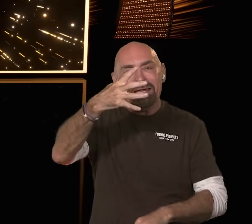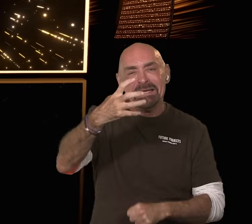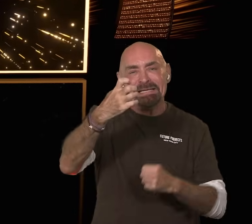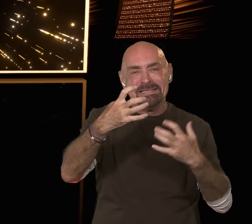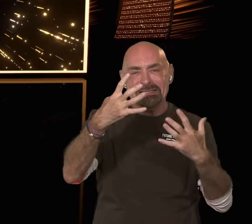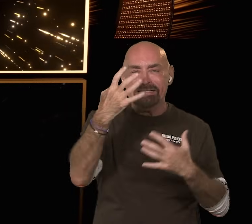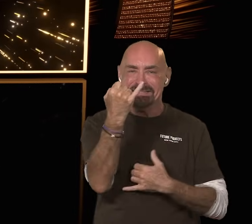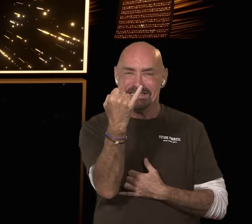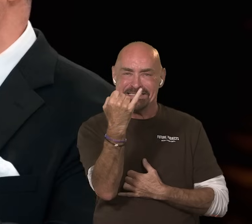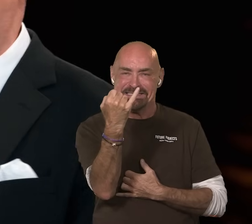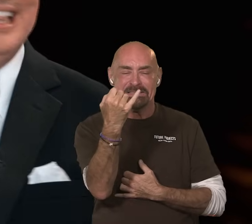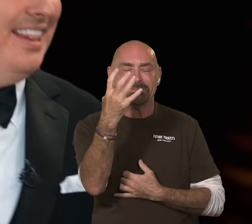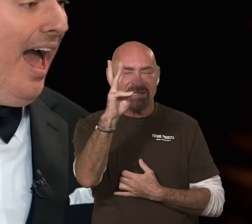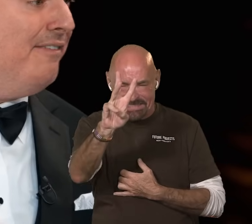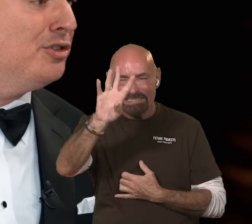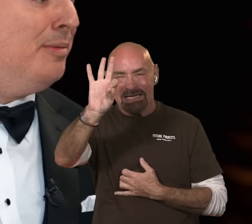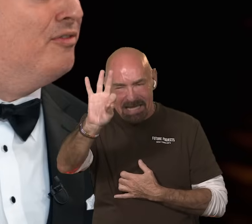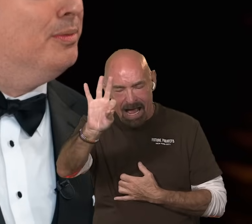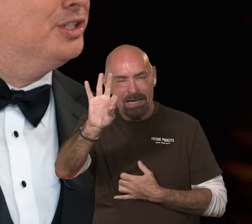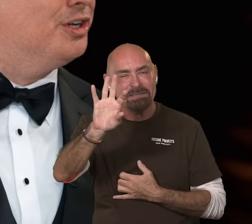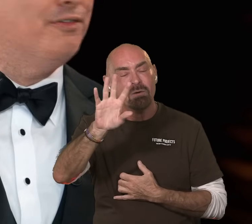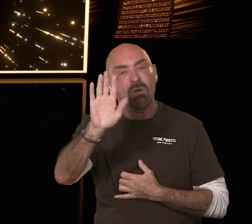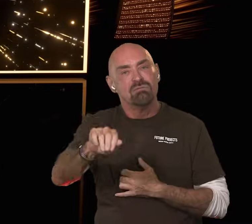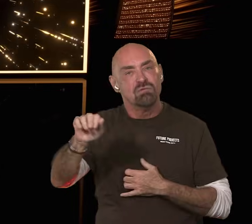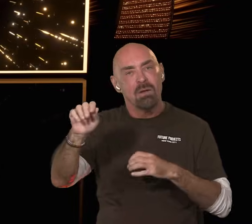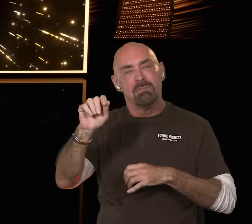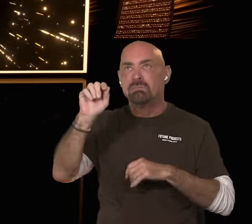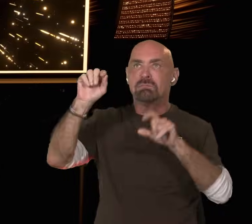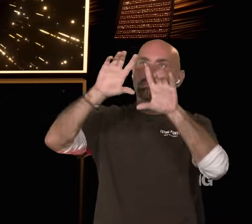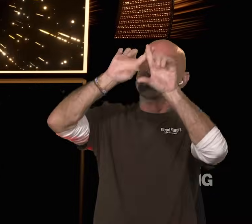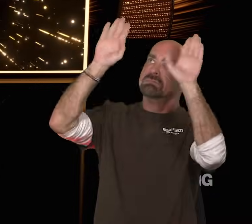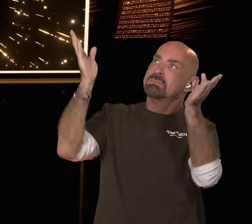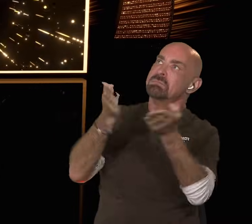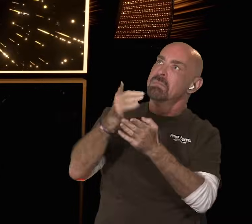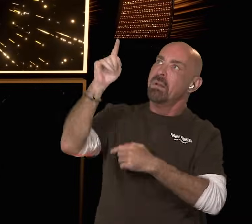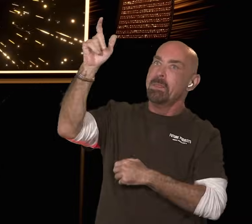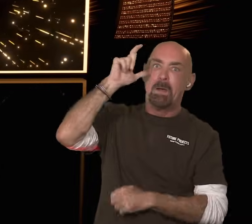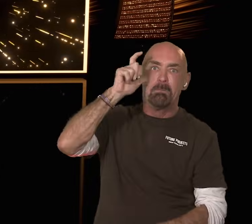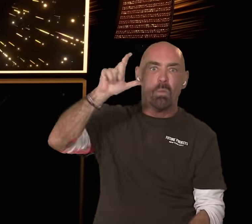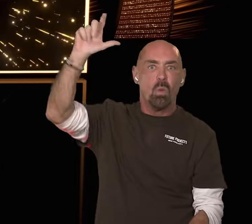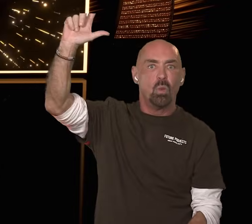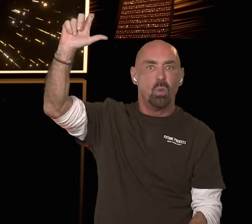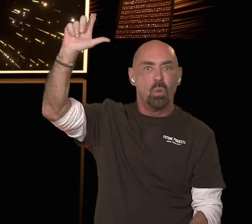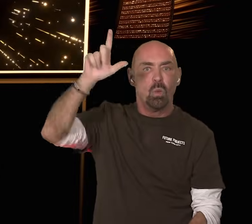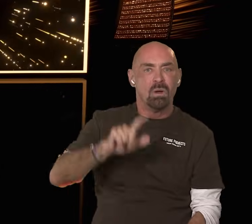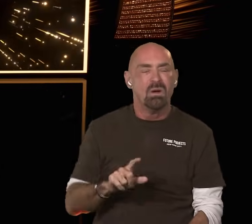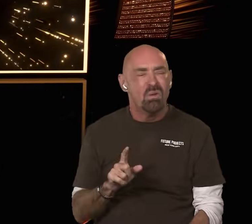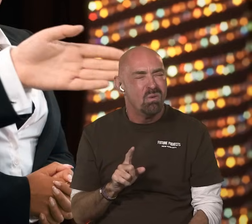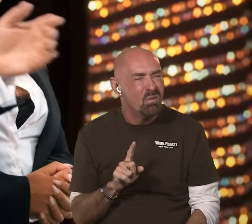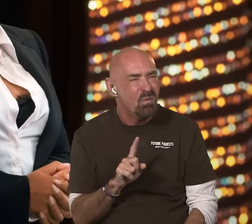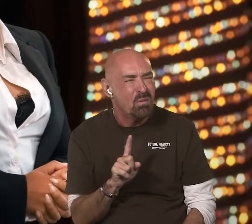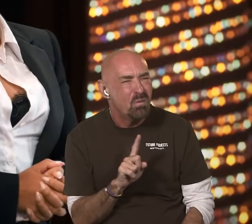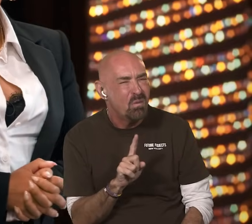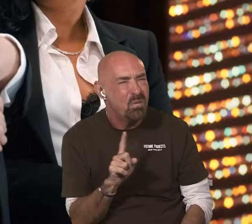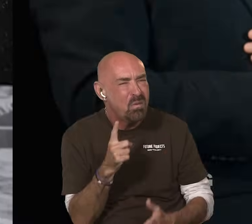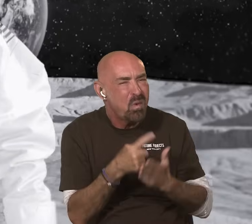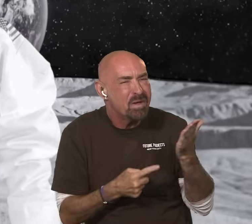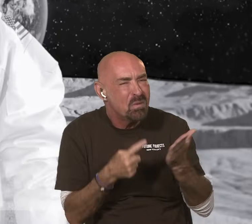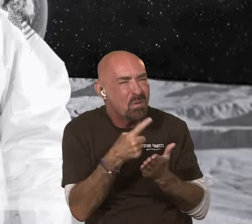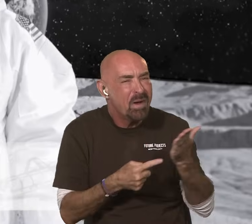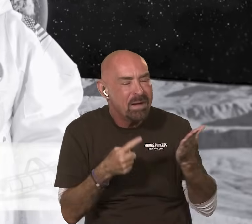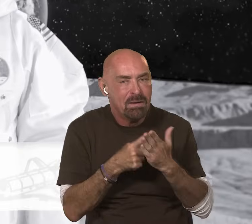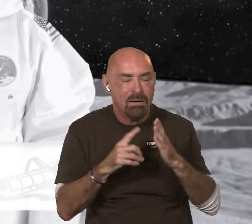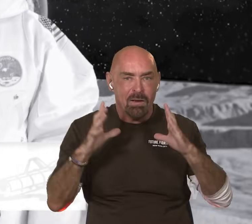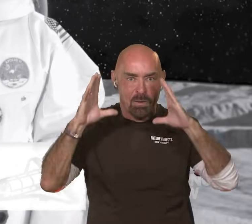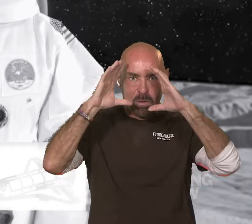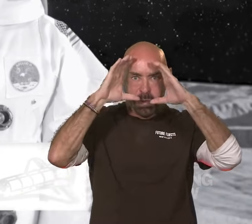Show 1969 live streaming from a surface of a little white rock that we call the moon? Hey, what?